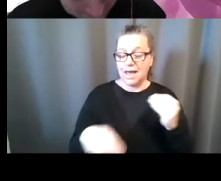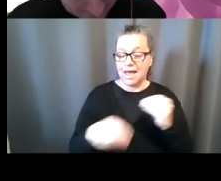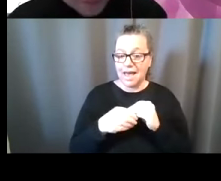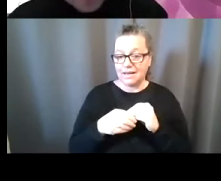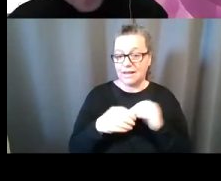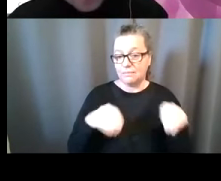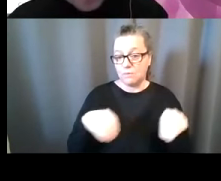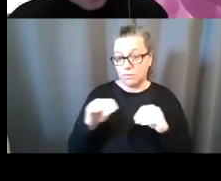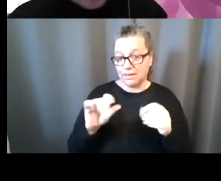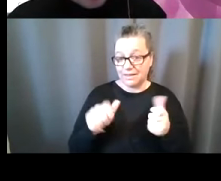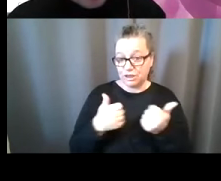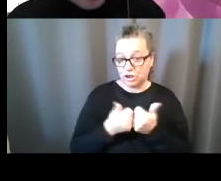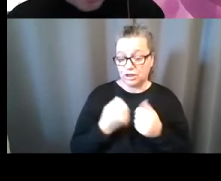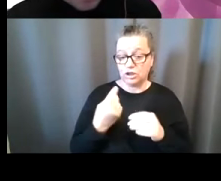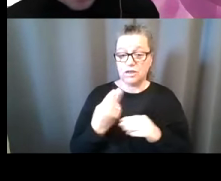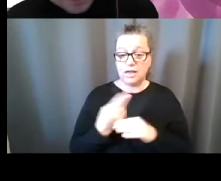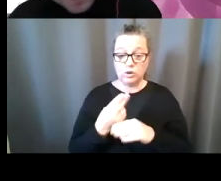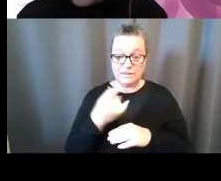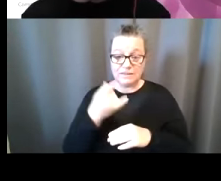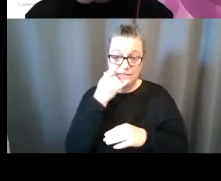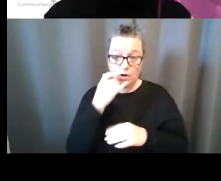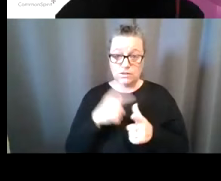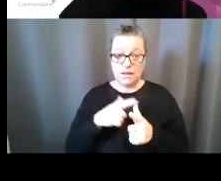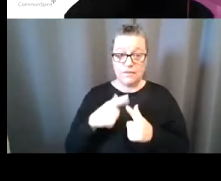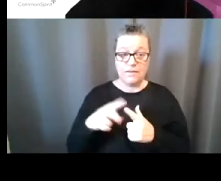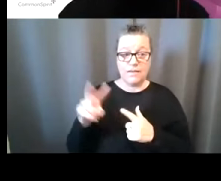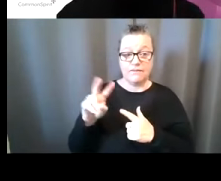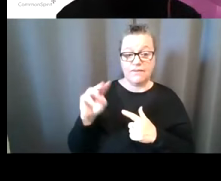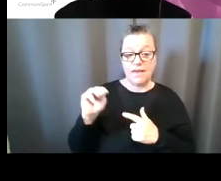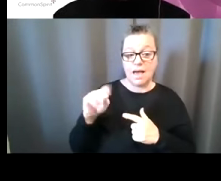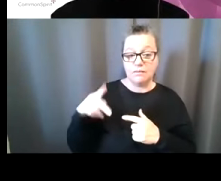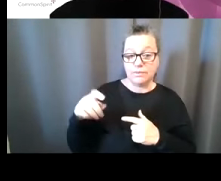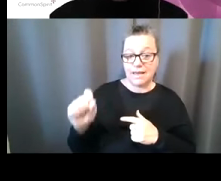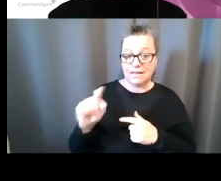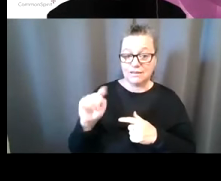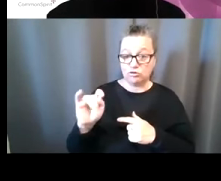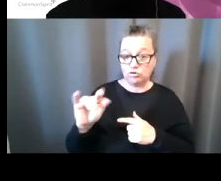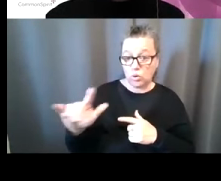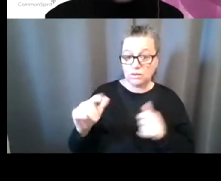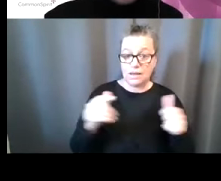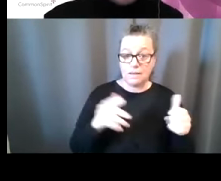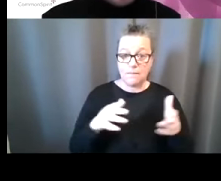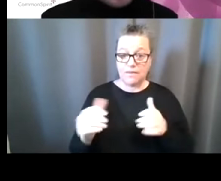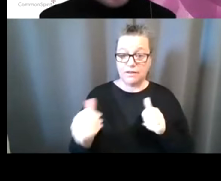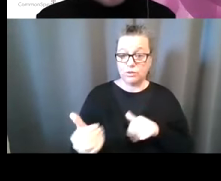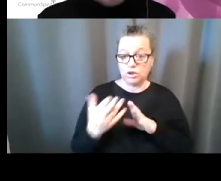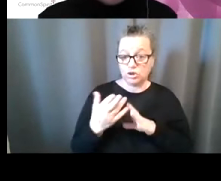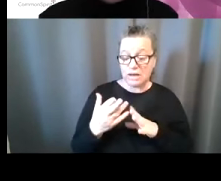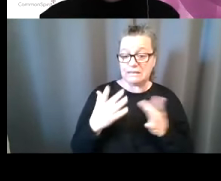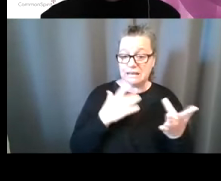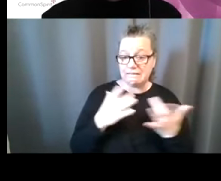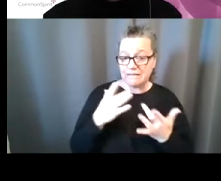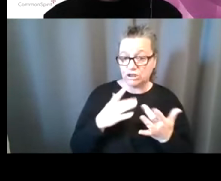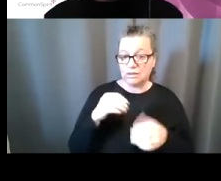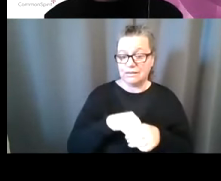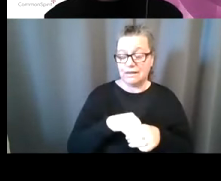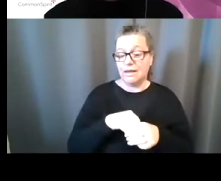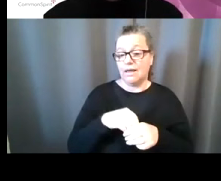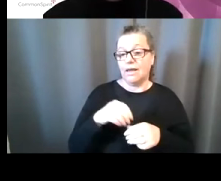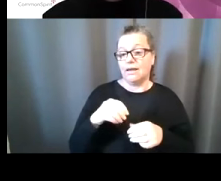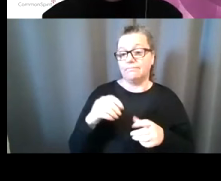help facilitate the work. The team then uses the VMPS tools and methods to not only address inefficiencies in the flow, but also